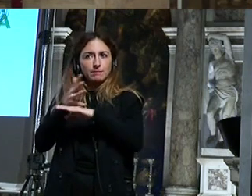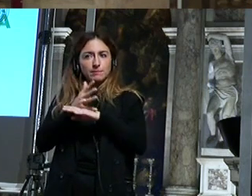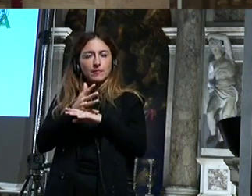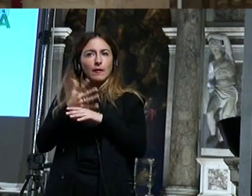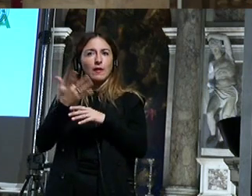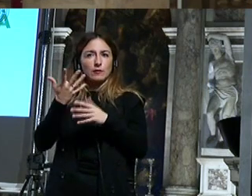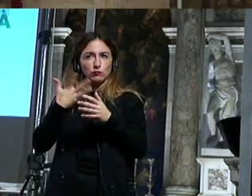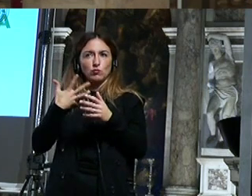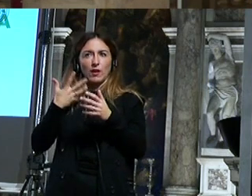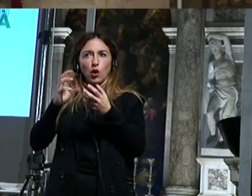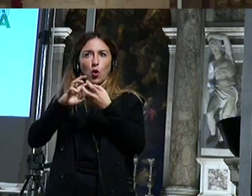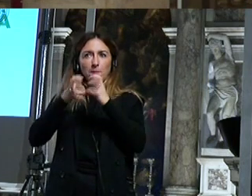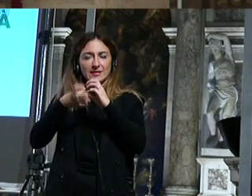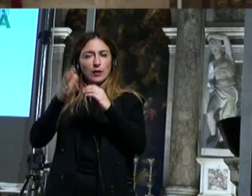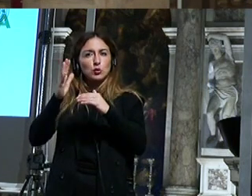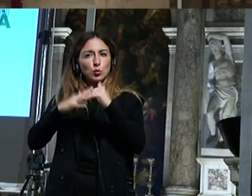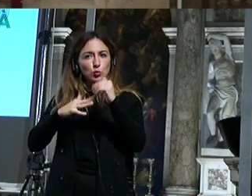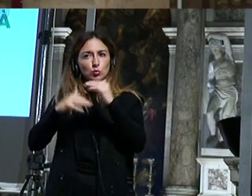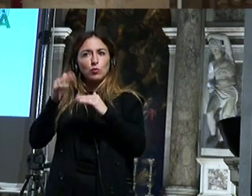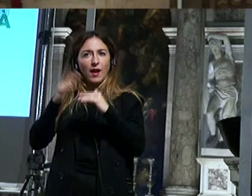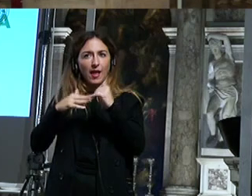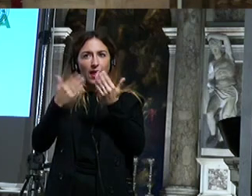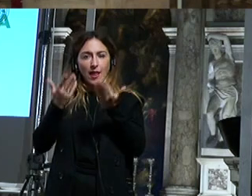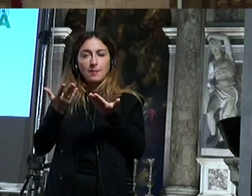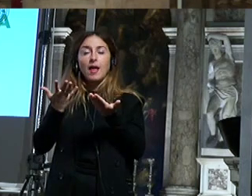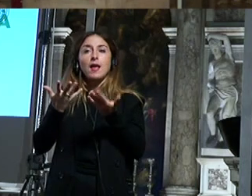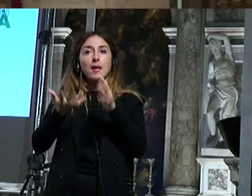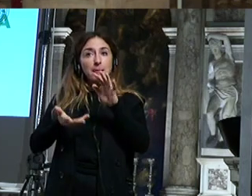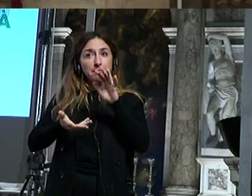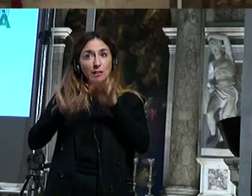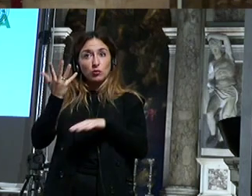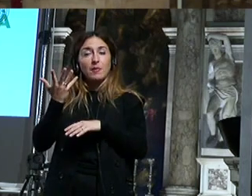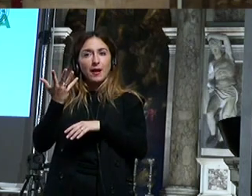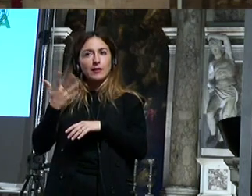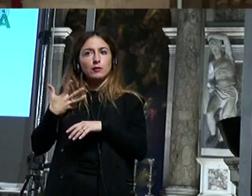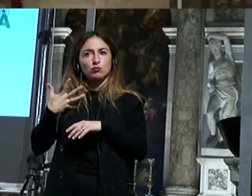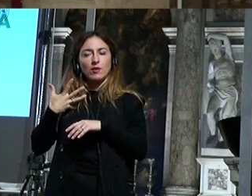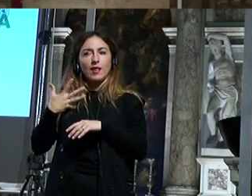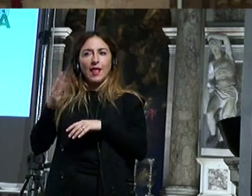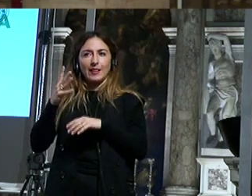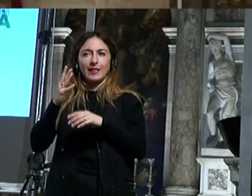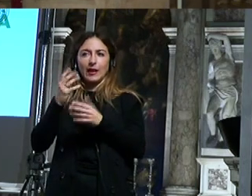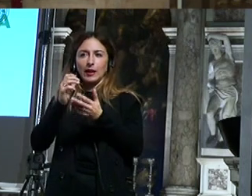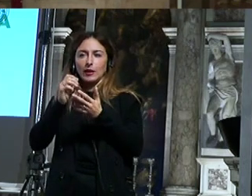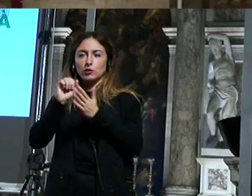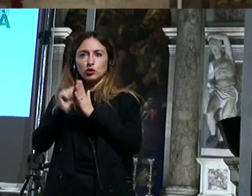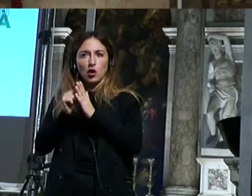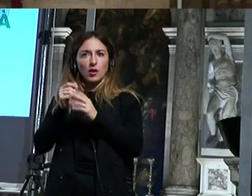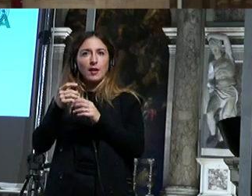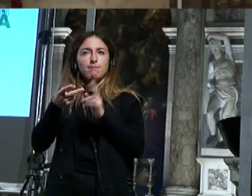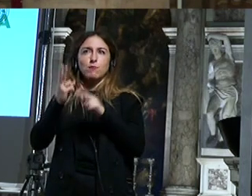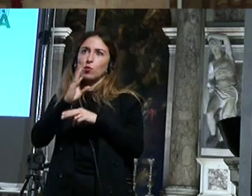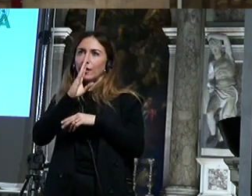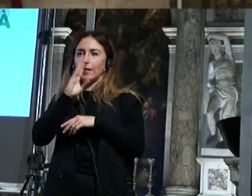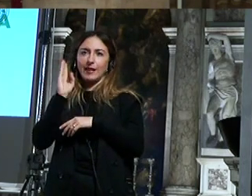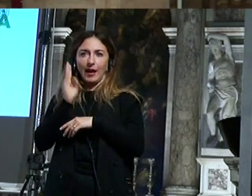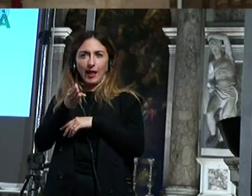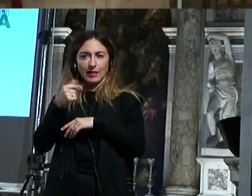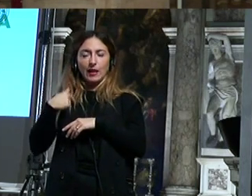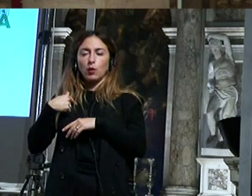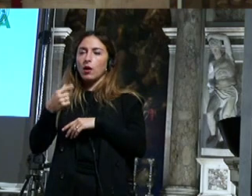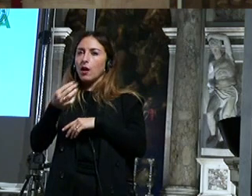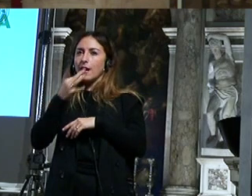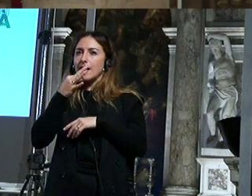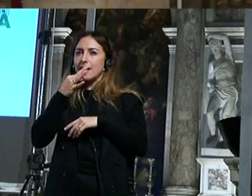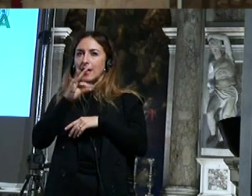stories are more straightforward. So then I have the opportunity of how do I make them rhyme or echo within the book.